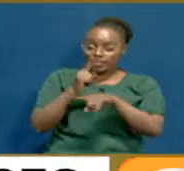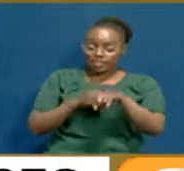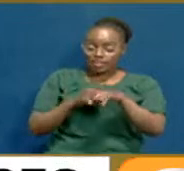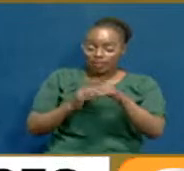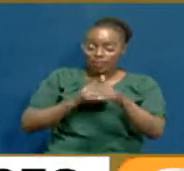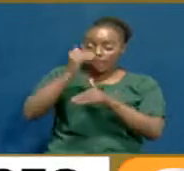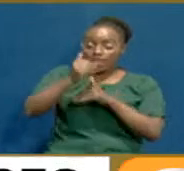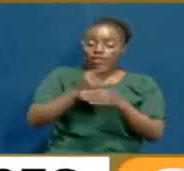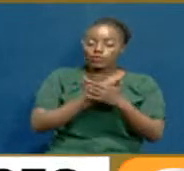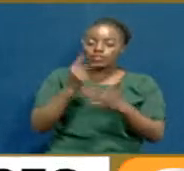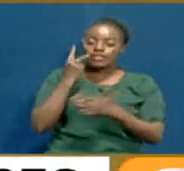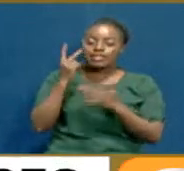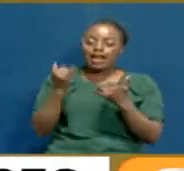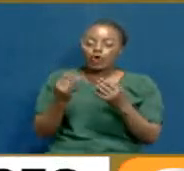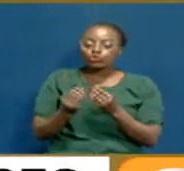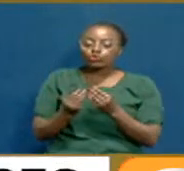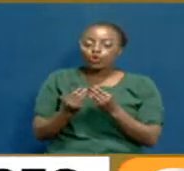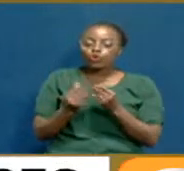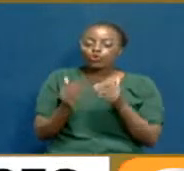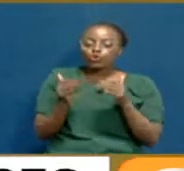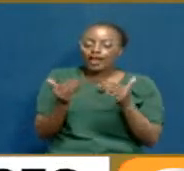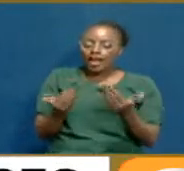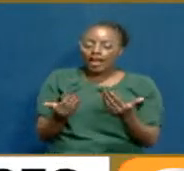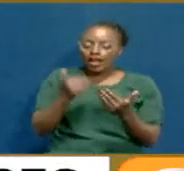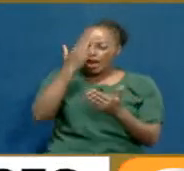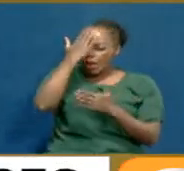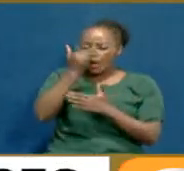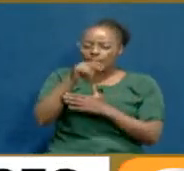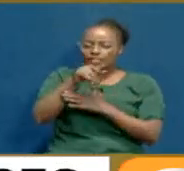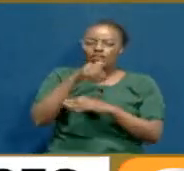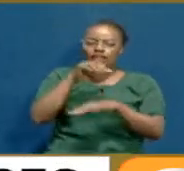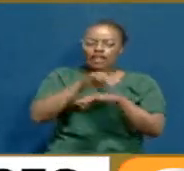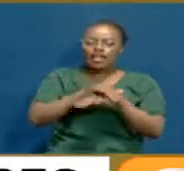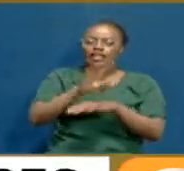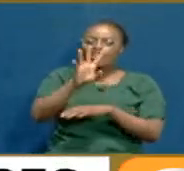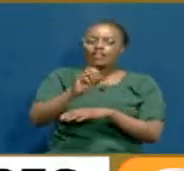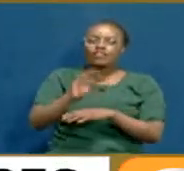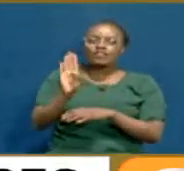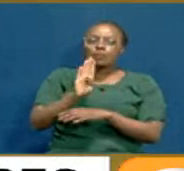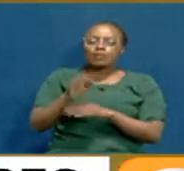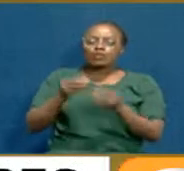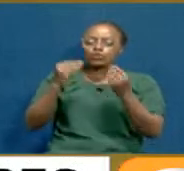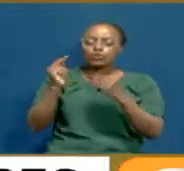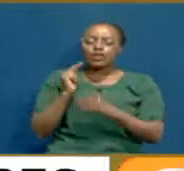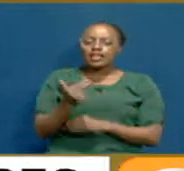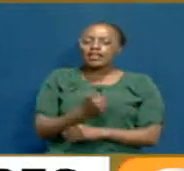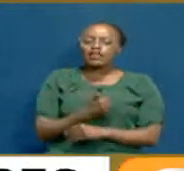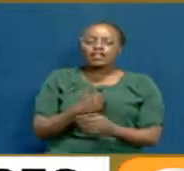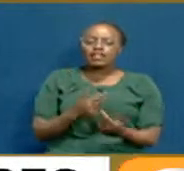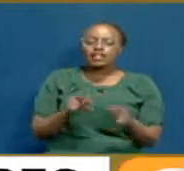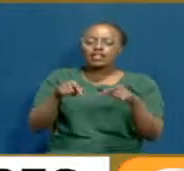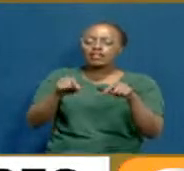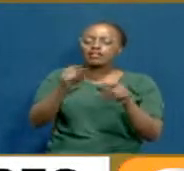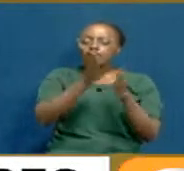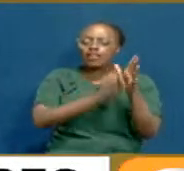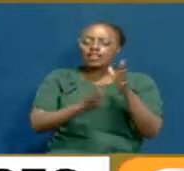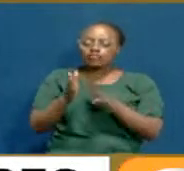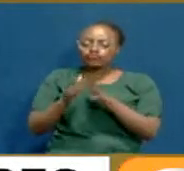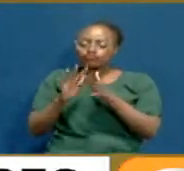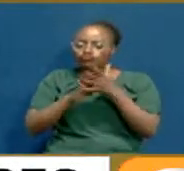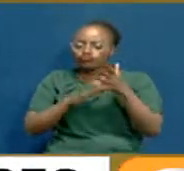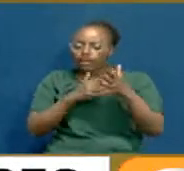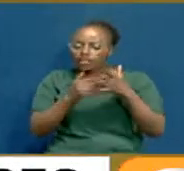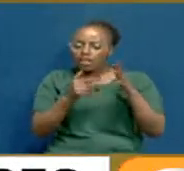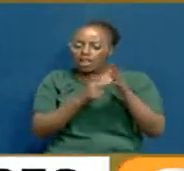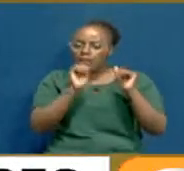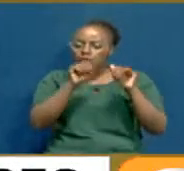week, we'll be able to see now the solutions in terms of where they're going to get this 50 billion to give to us. What are going to be the structures in order for me to